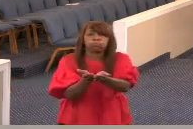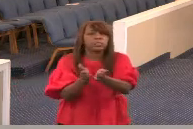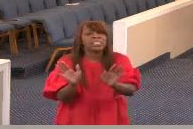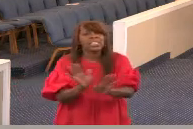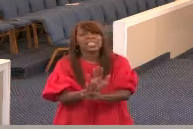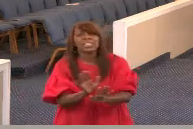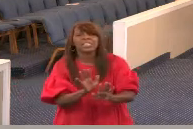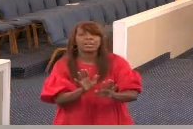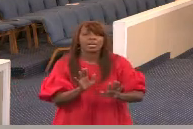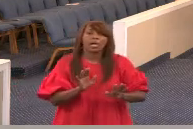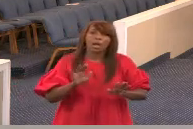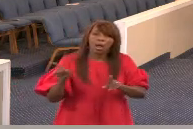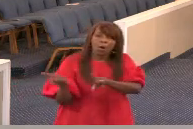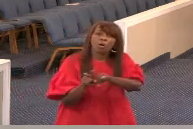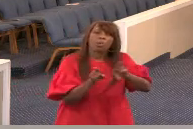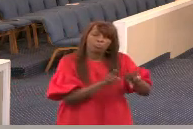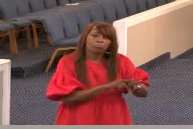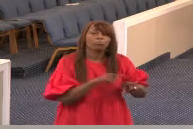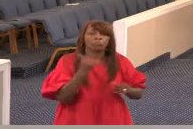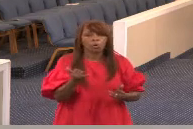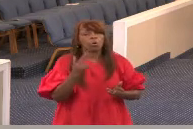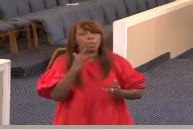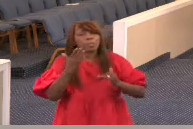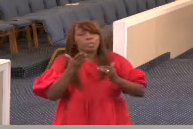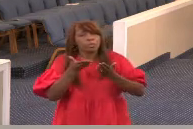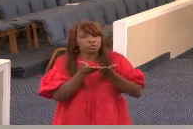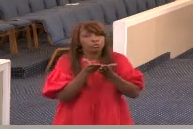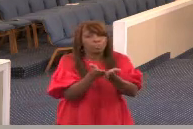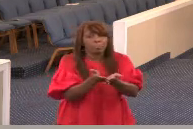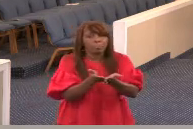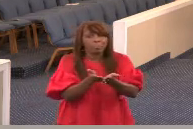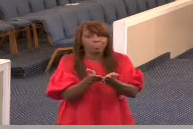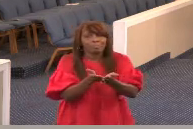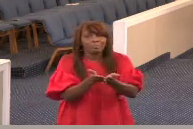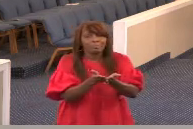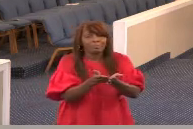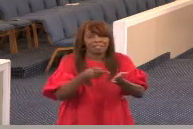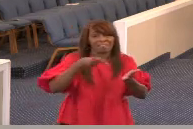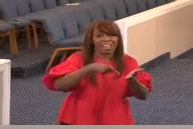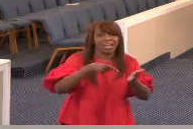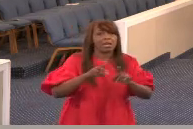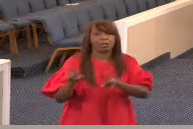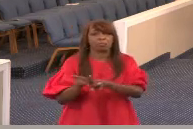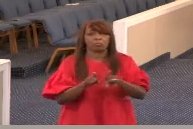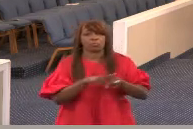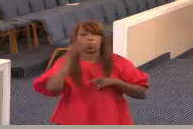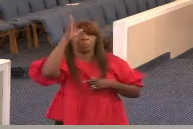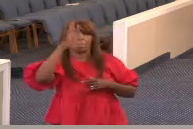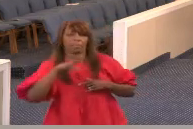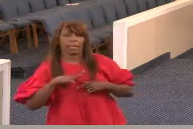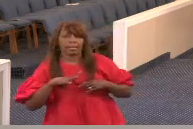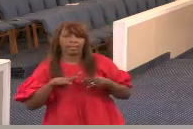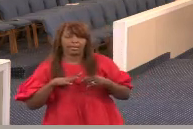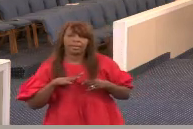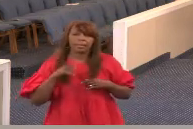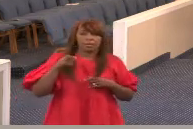Not only of the landing and ship, but also of our lives. God's man